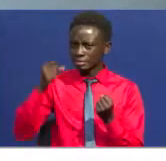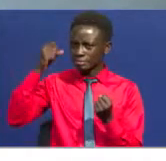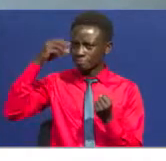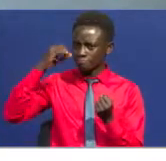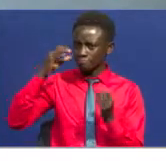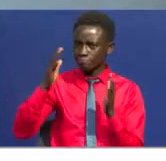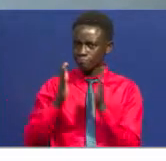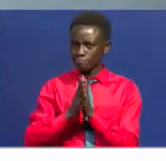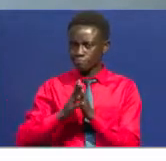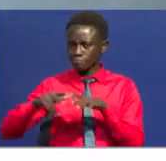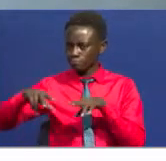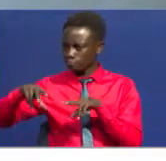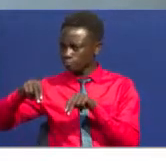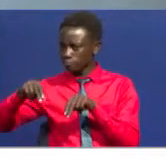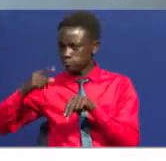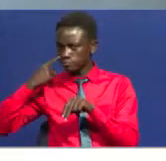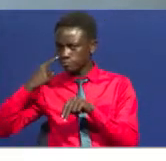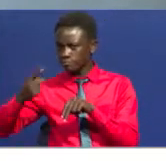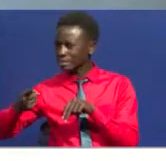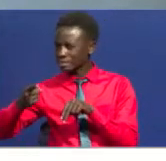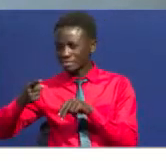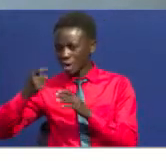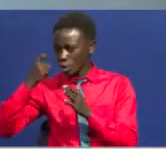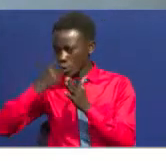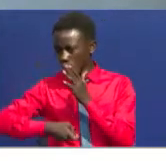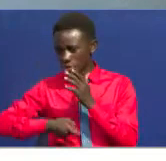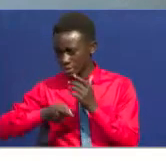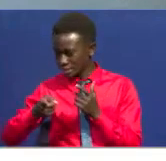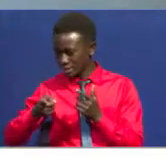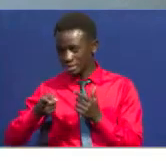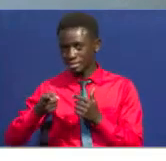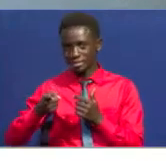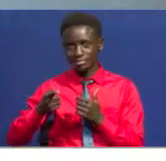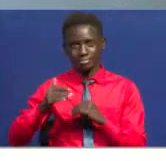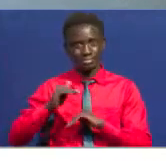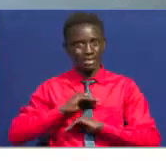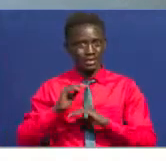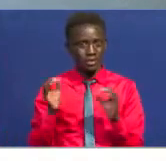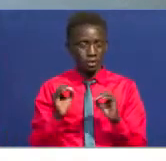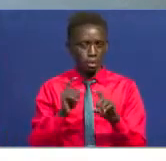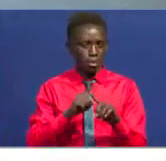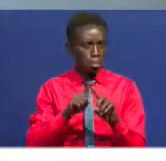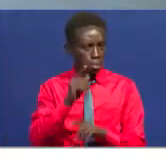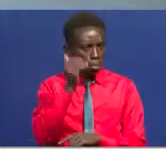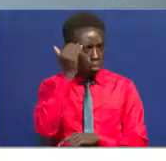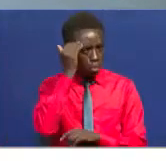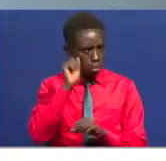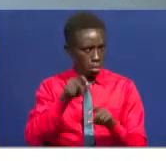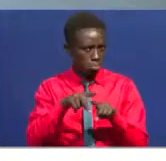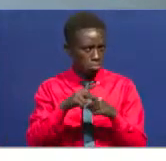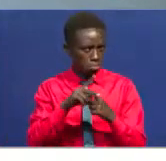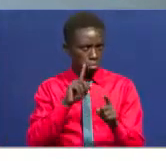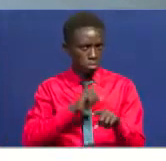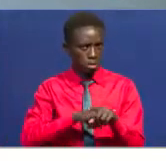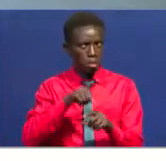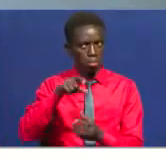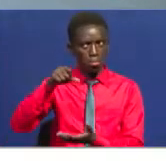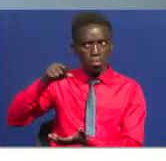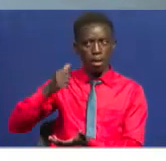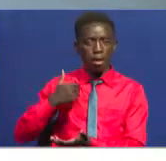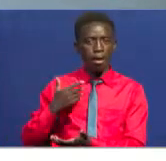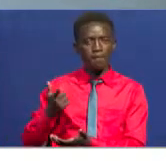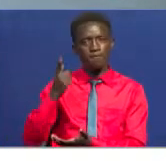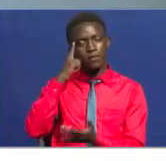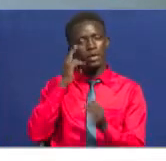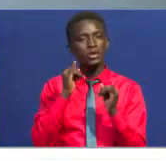replacement is way beyond your current financial ability? Did you know that it can be fixed as you work on a budget for a new